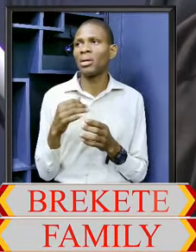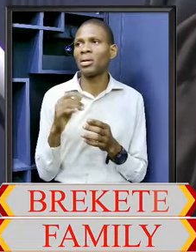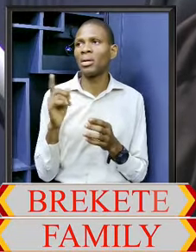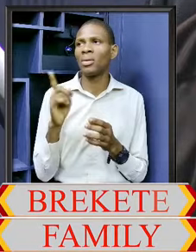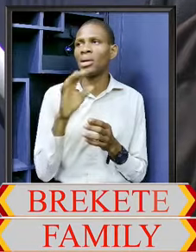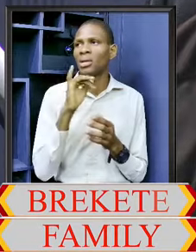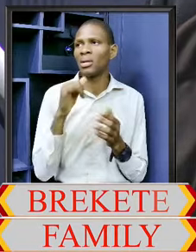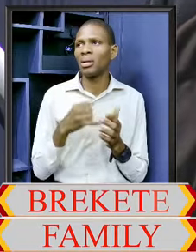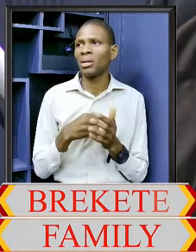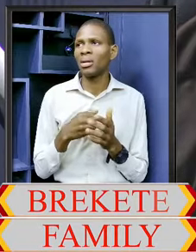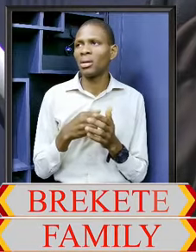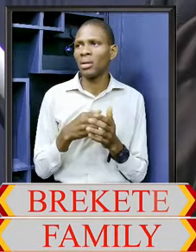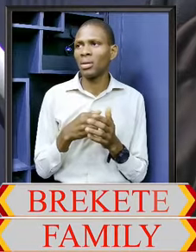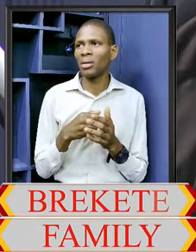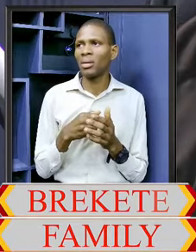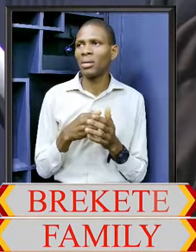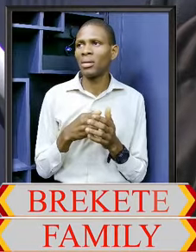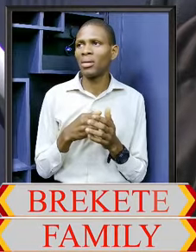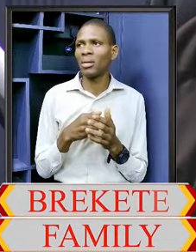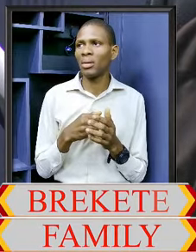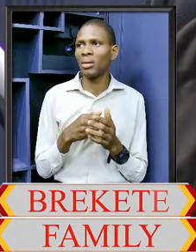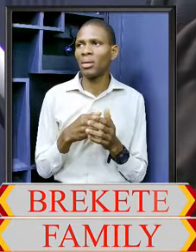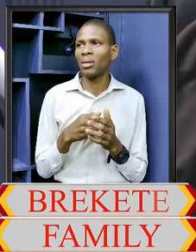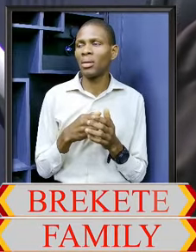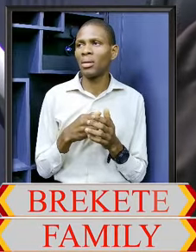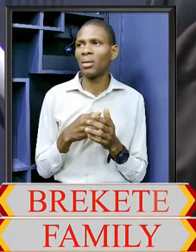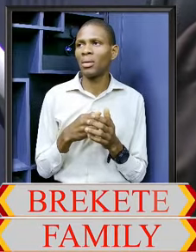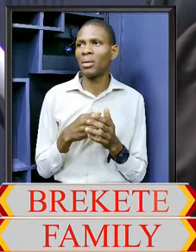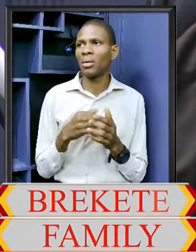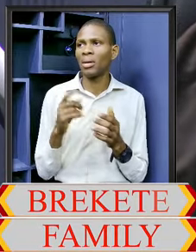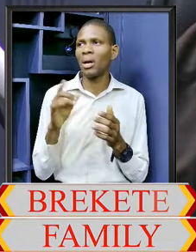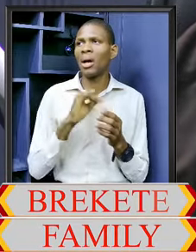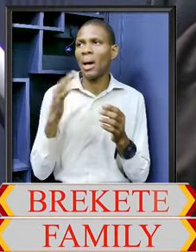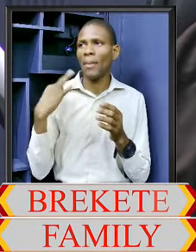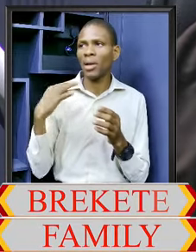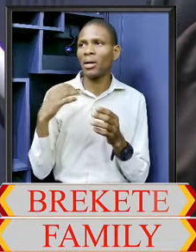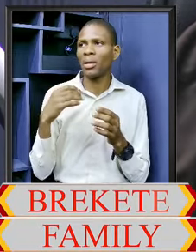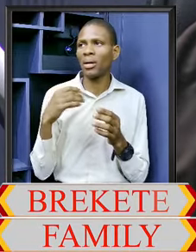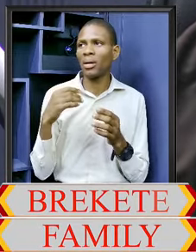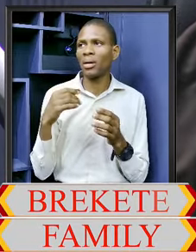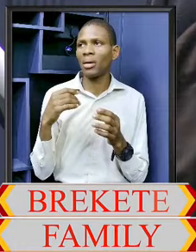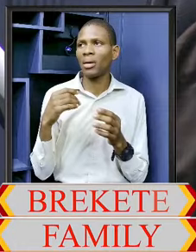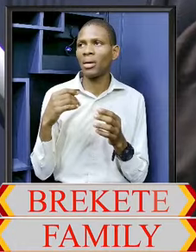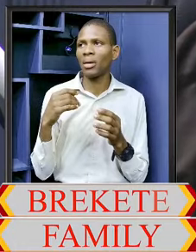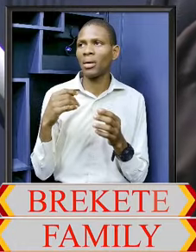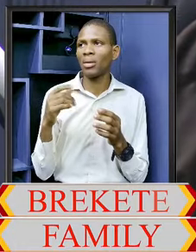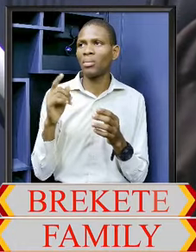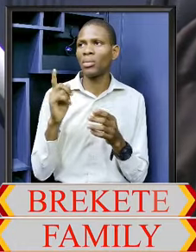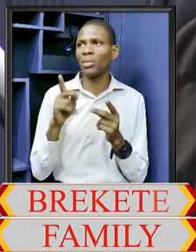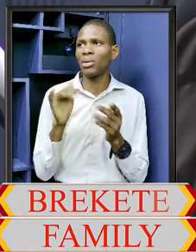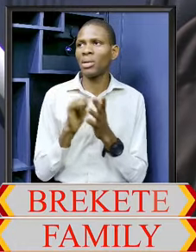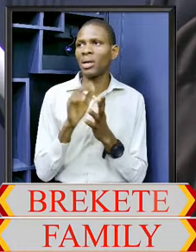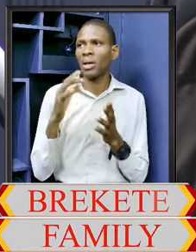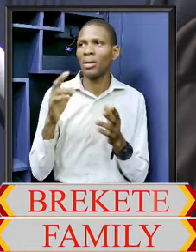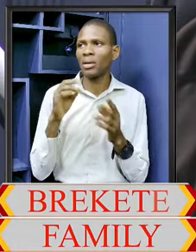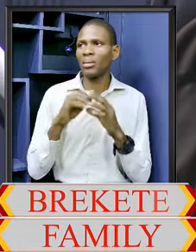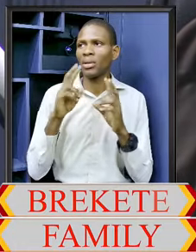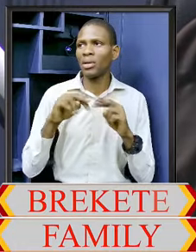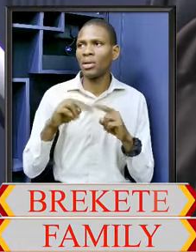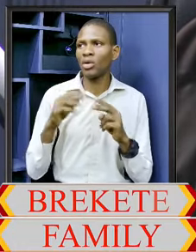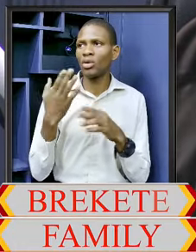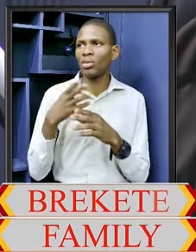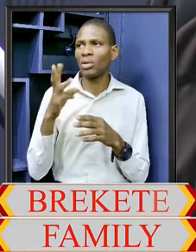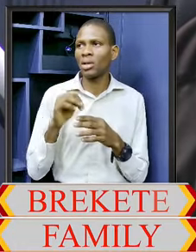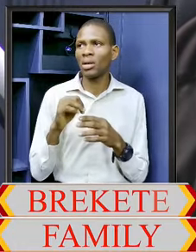fertilizer there now? No, I say I apply. I see some, like some where collect, like people where dig my village. Some not